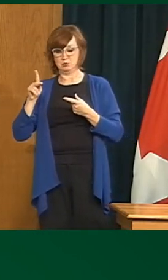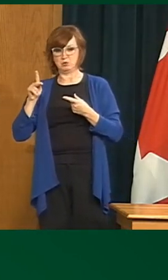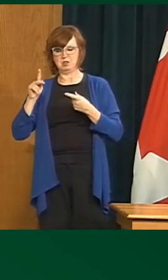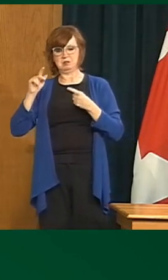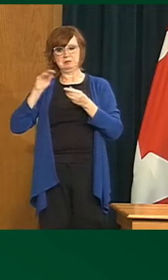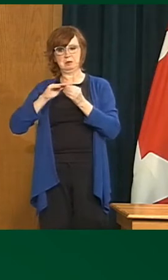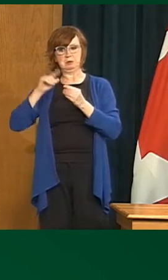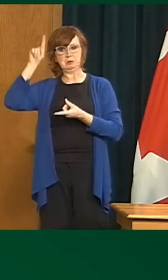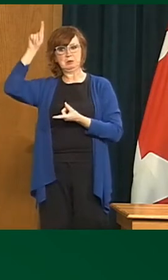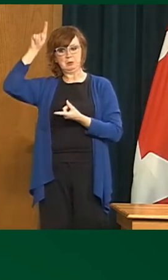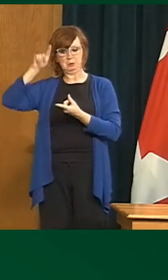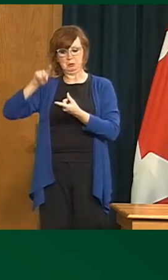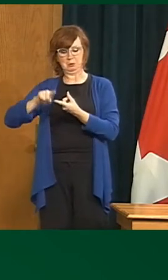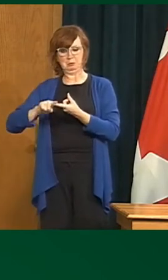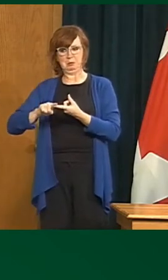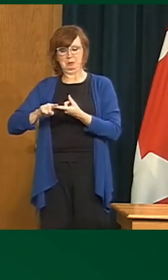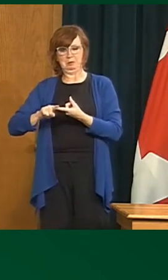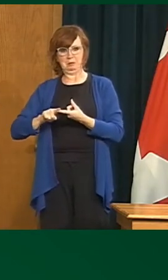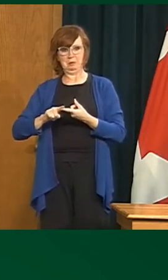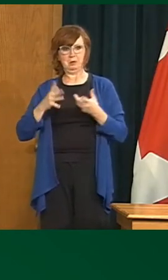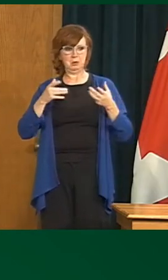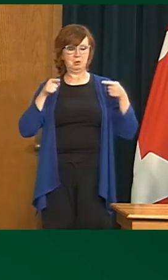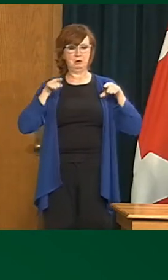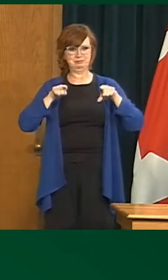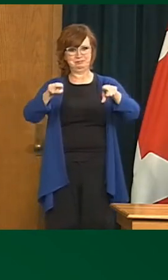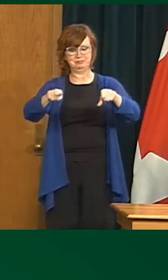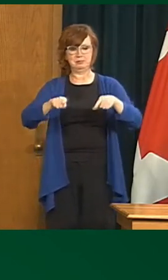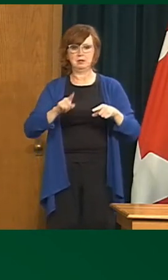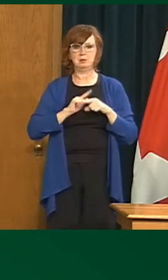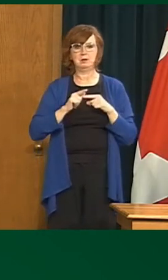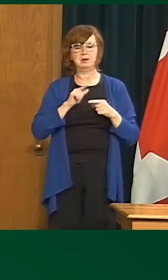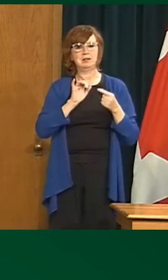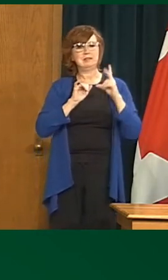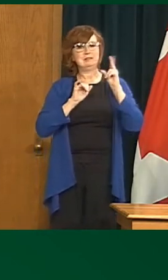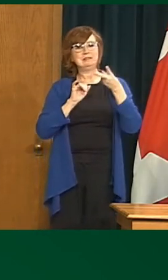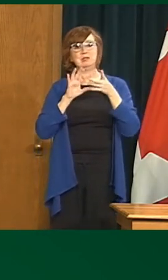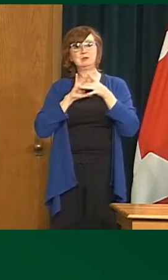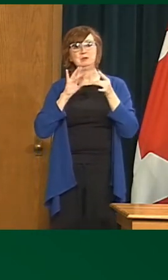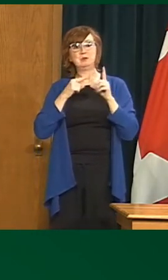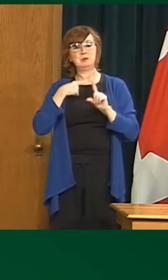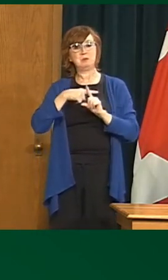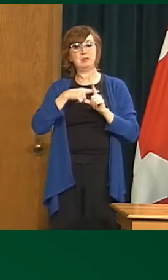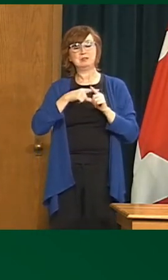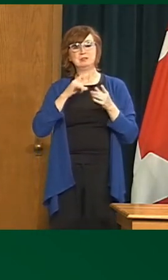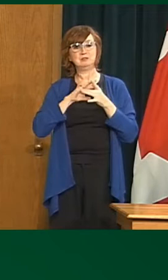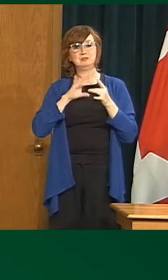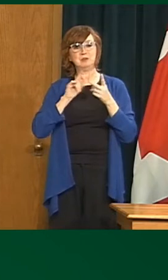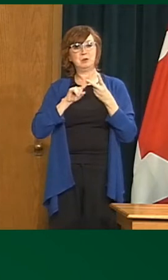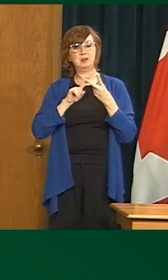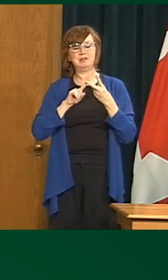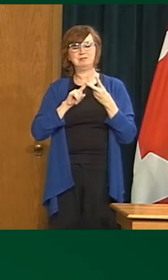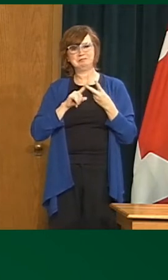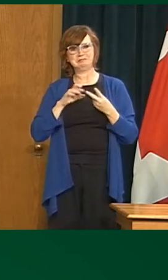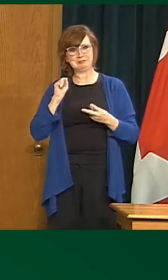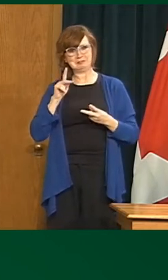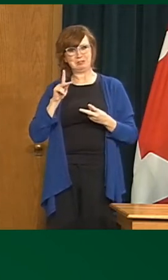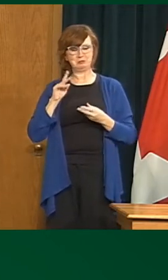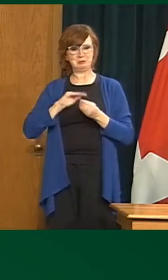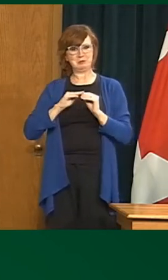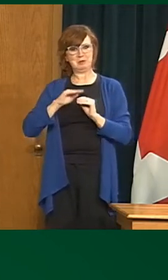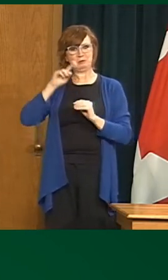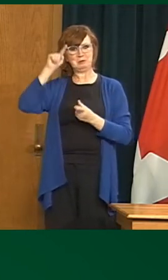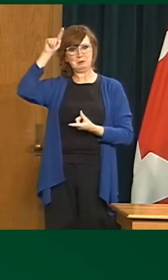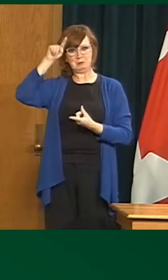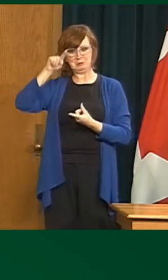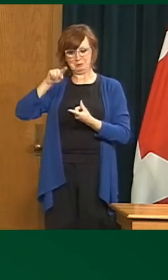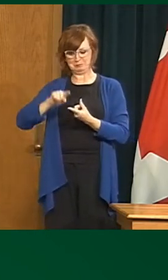that with very few active cases and no active cases in most of Saskatchewan, you know, it really does set up us